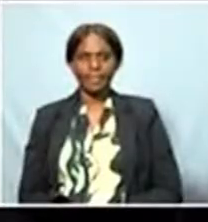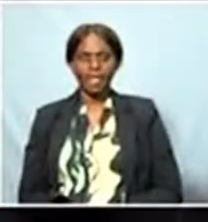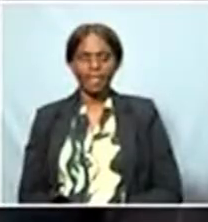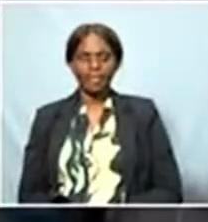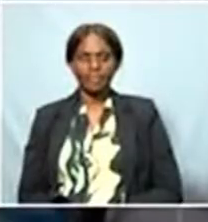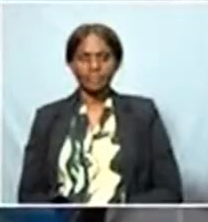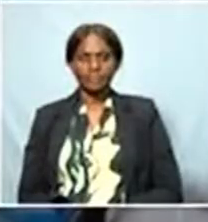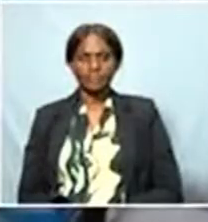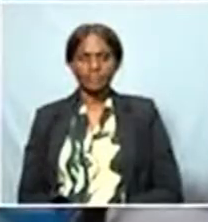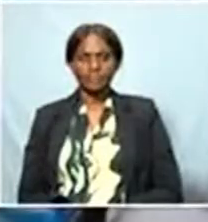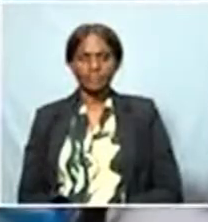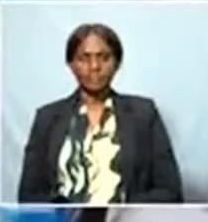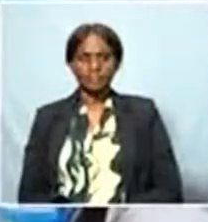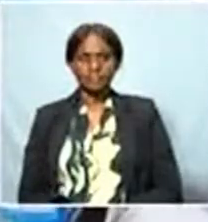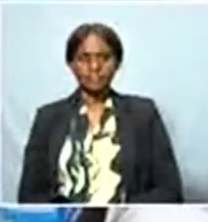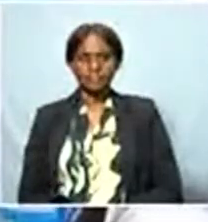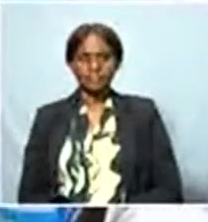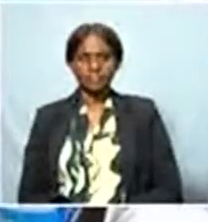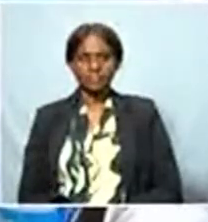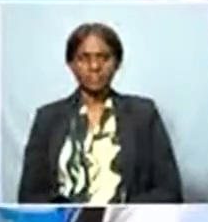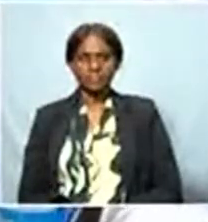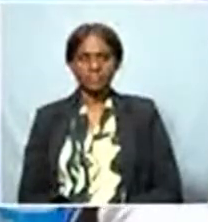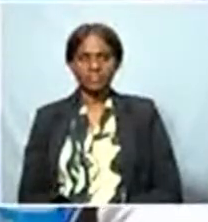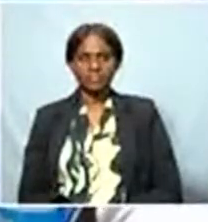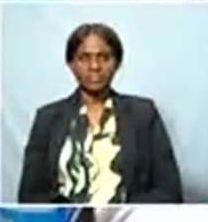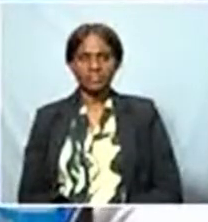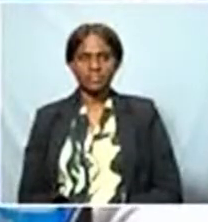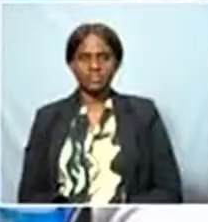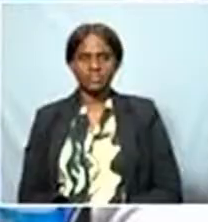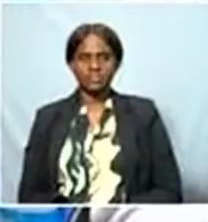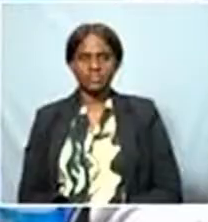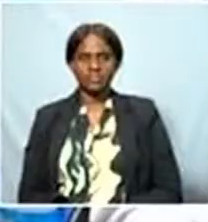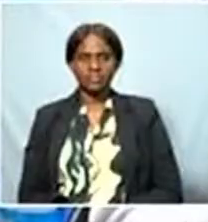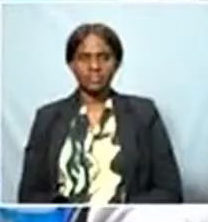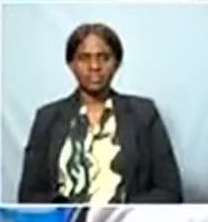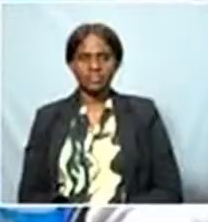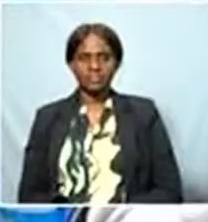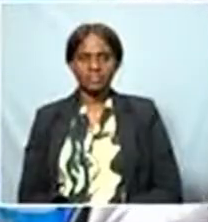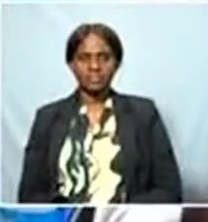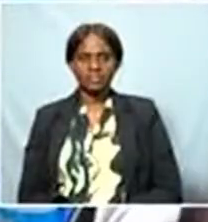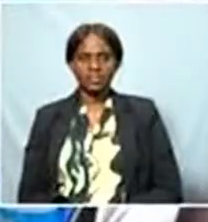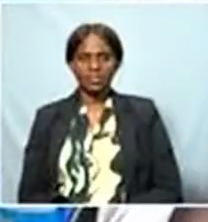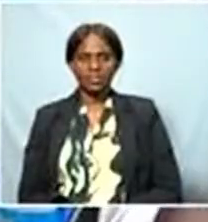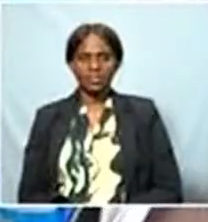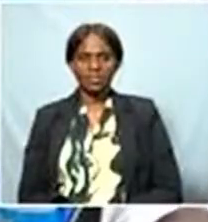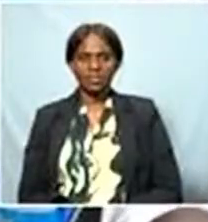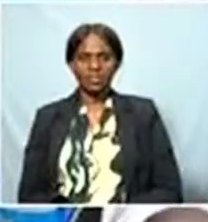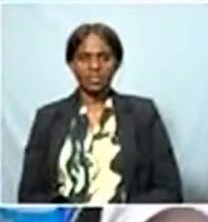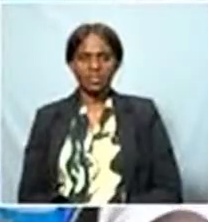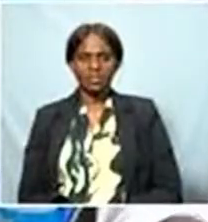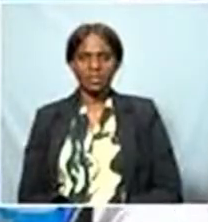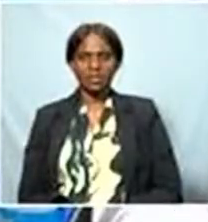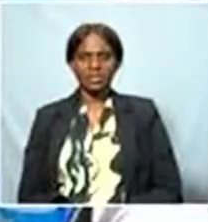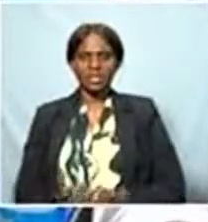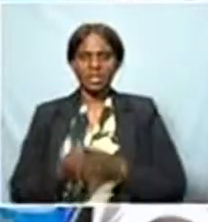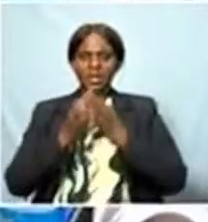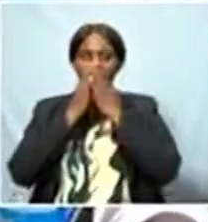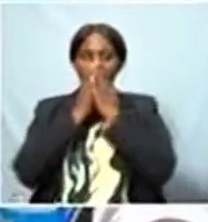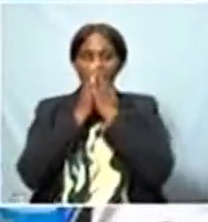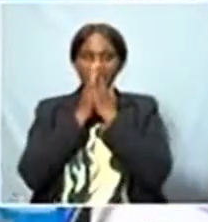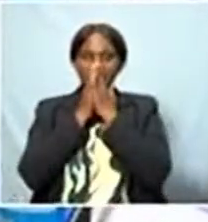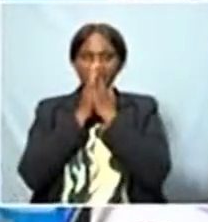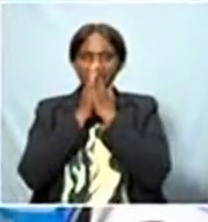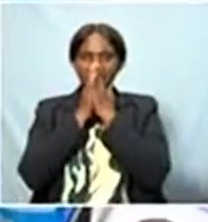The stance of zero tolerance against corruption. It is our firm belief that undermining corruption